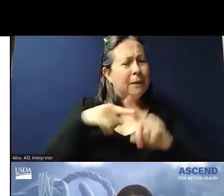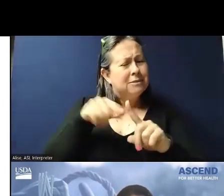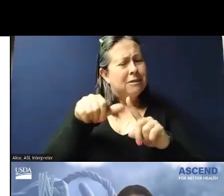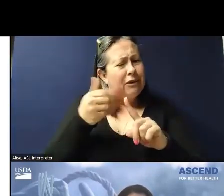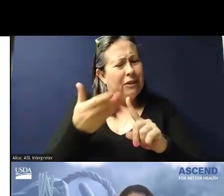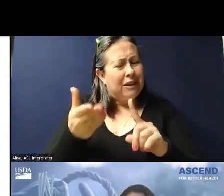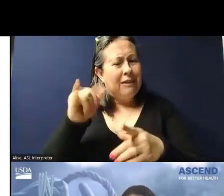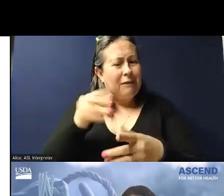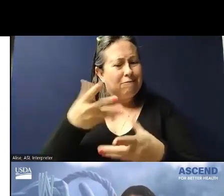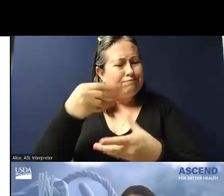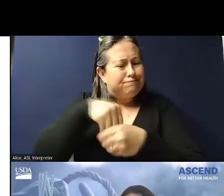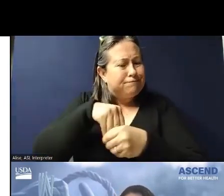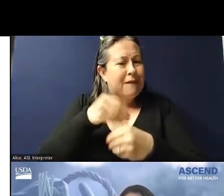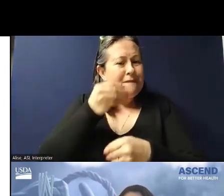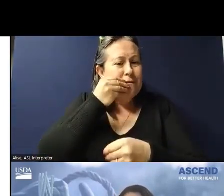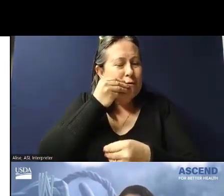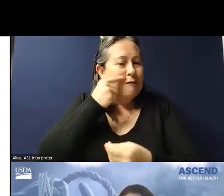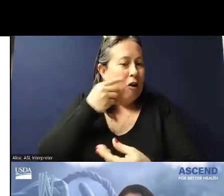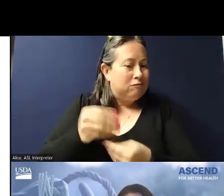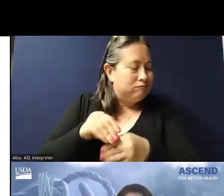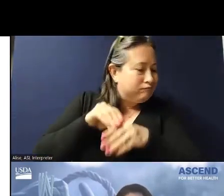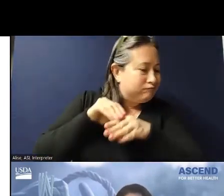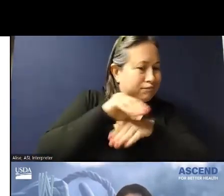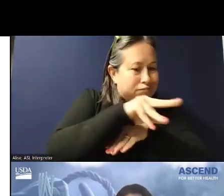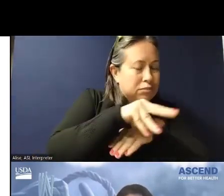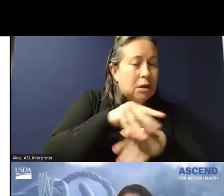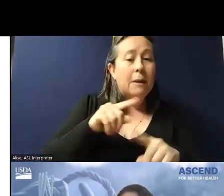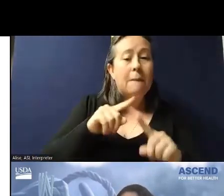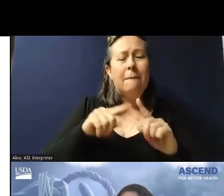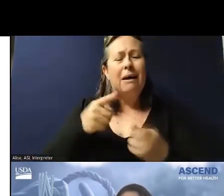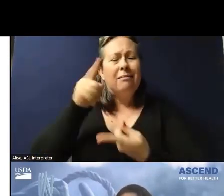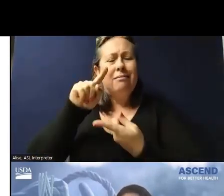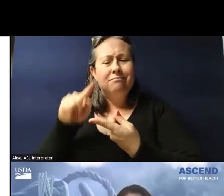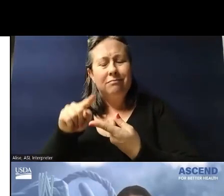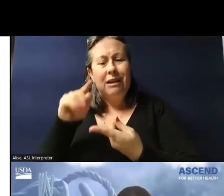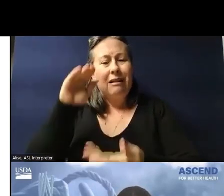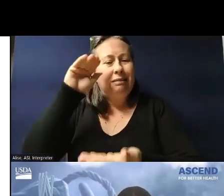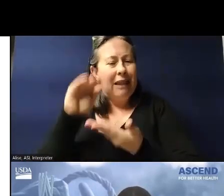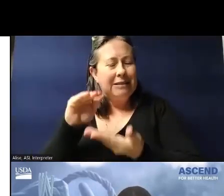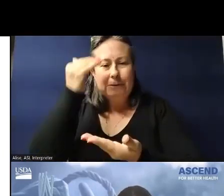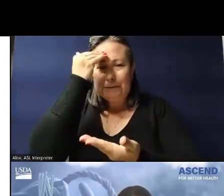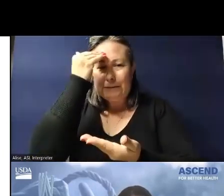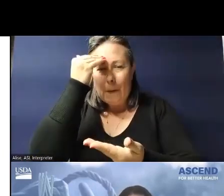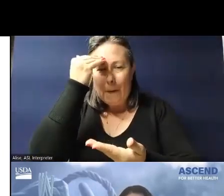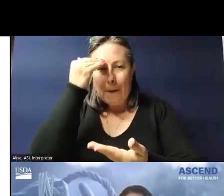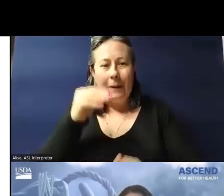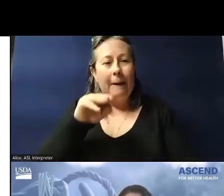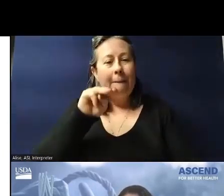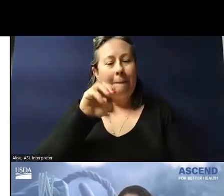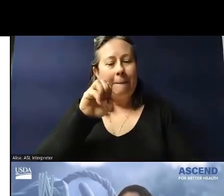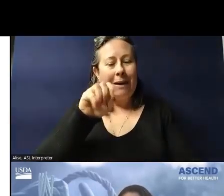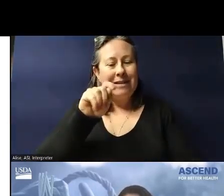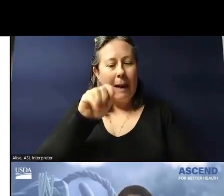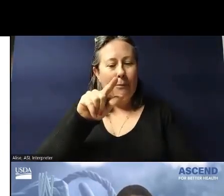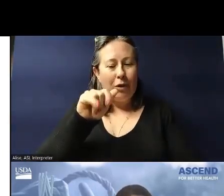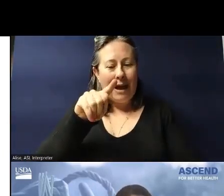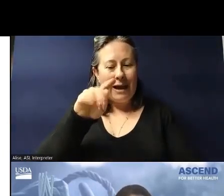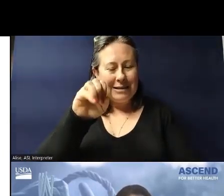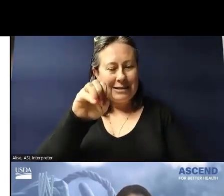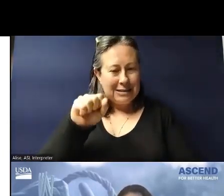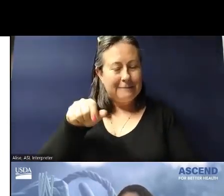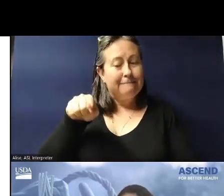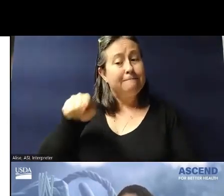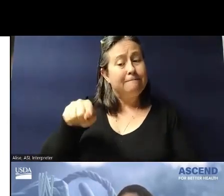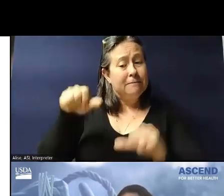practices. However, for these lesser known components, those specialized metabolites, while evidence indicates